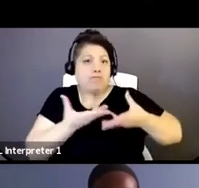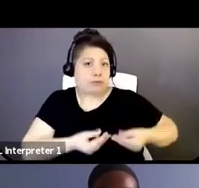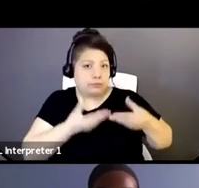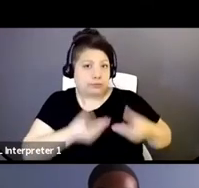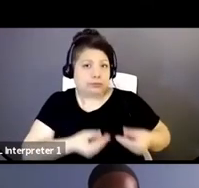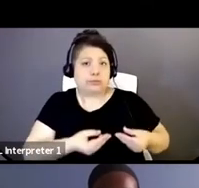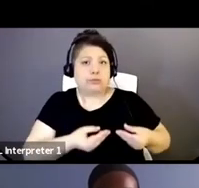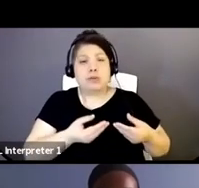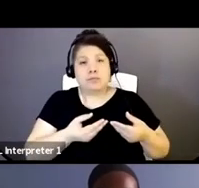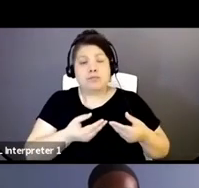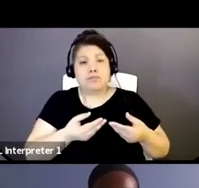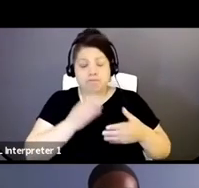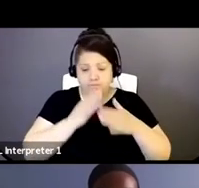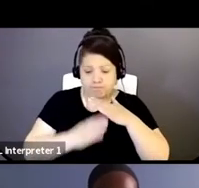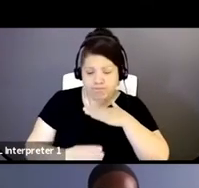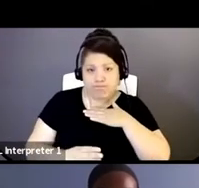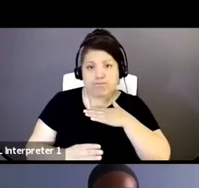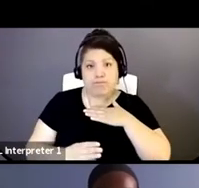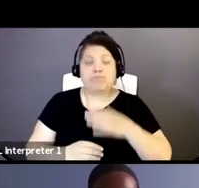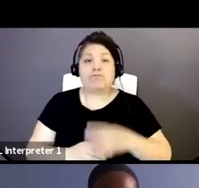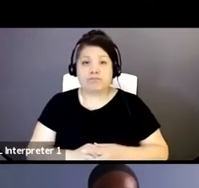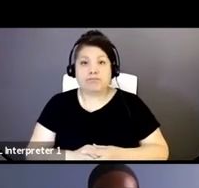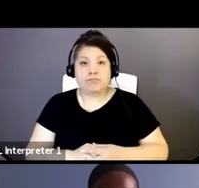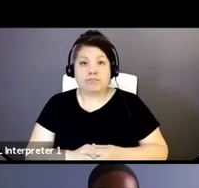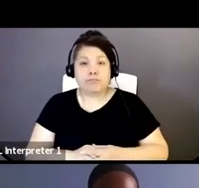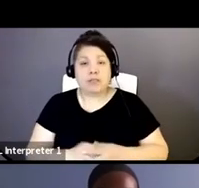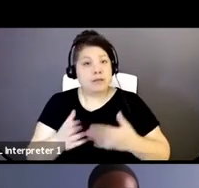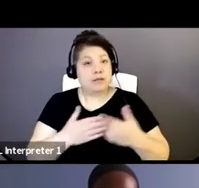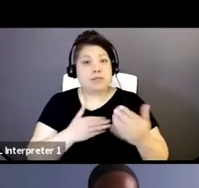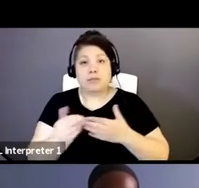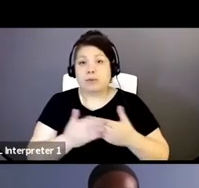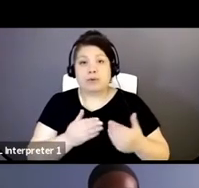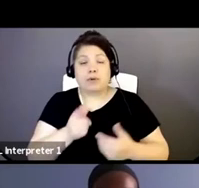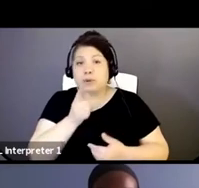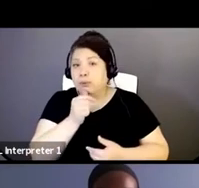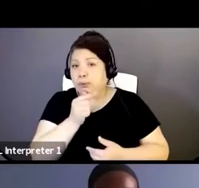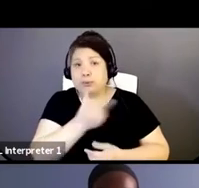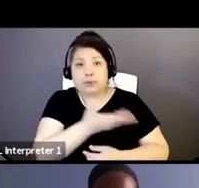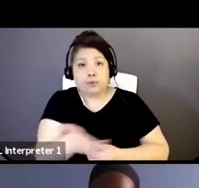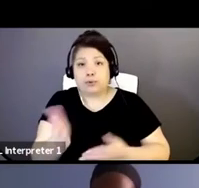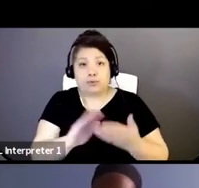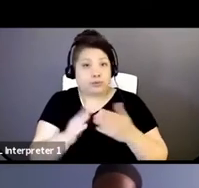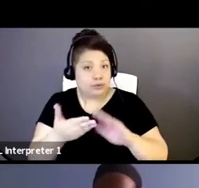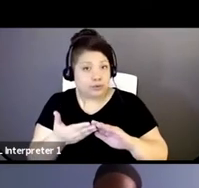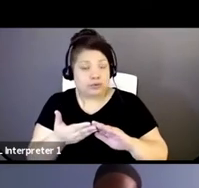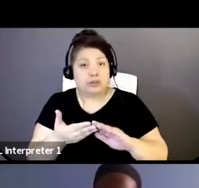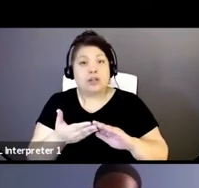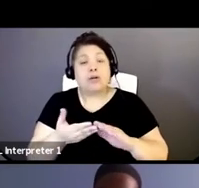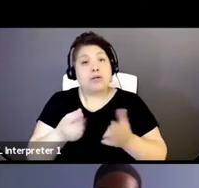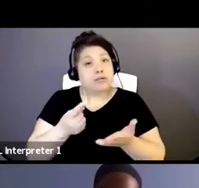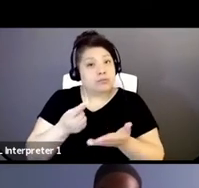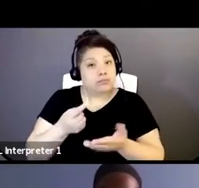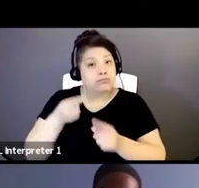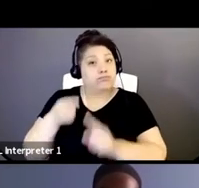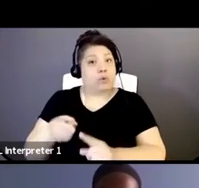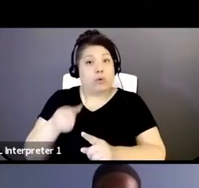amount of humility from all community members, especially when we're talking about